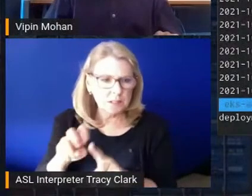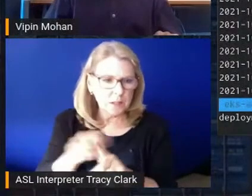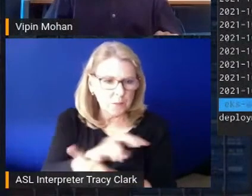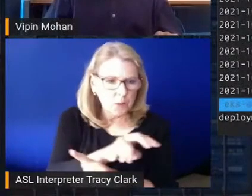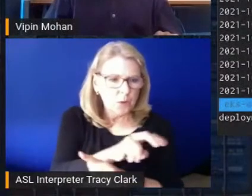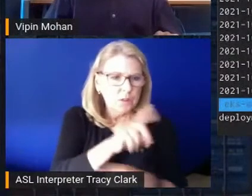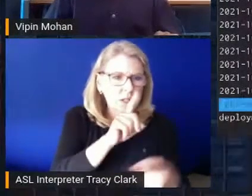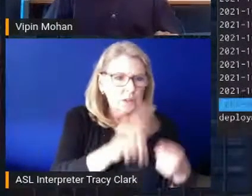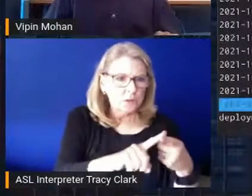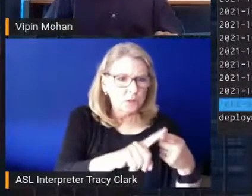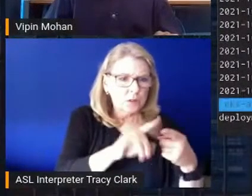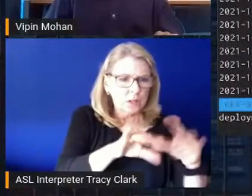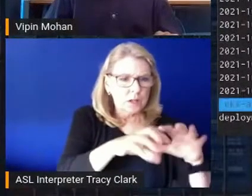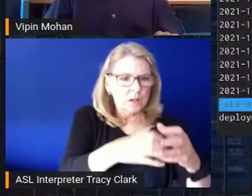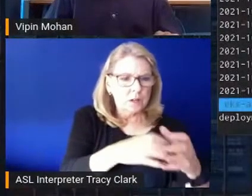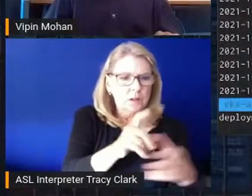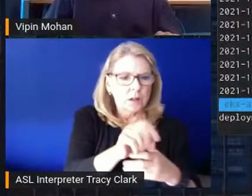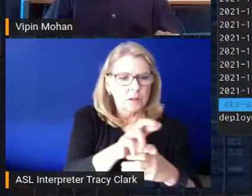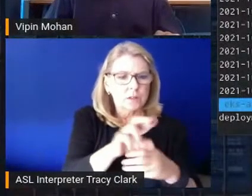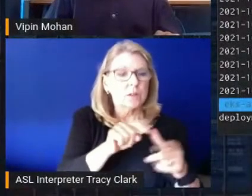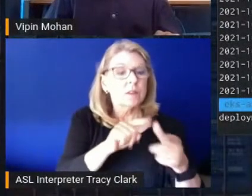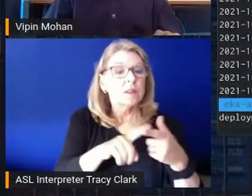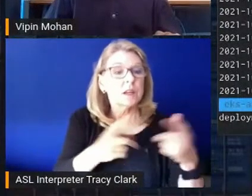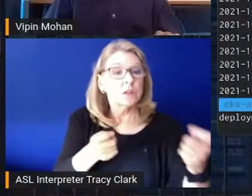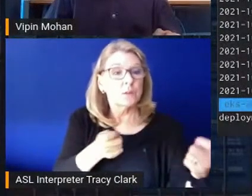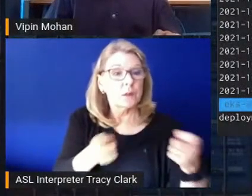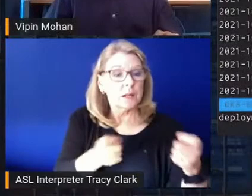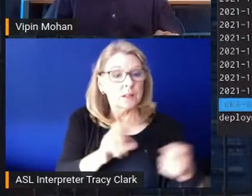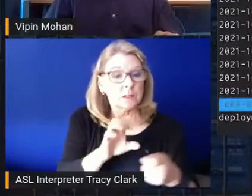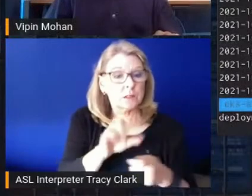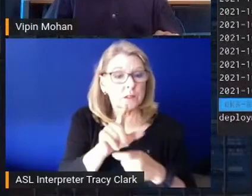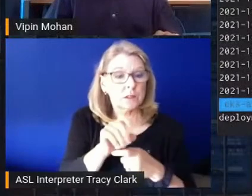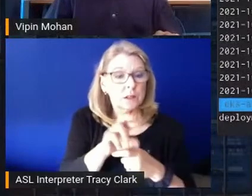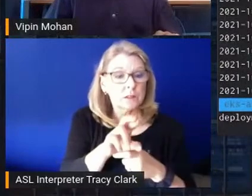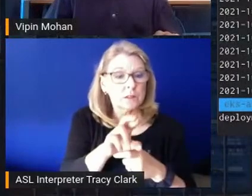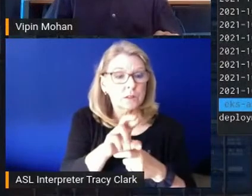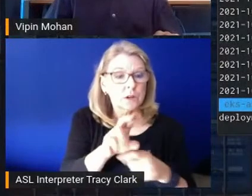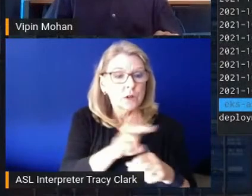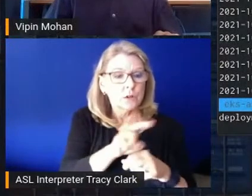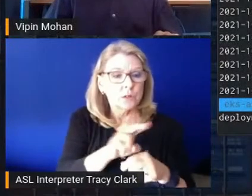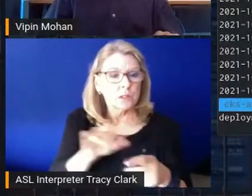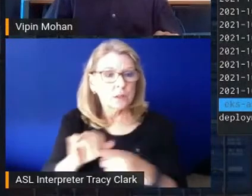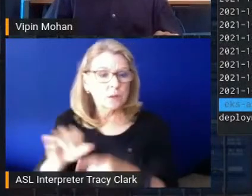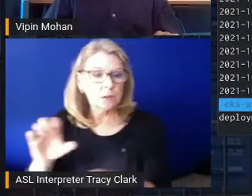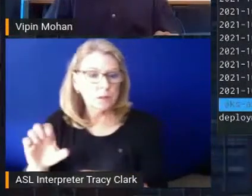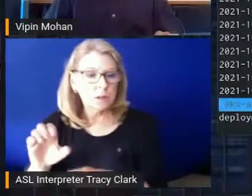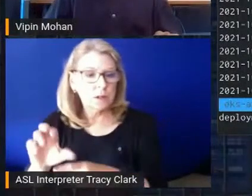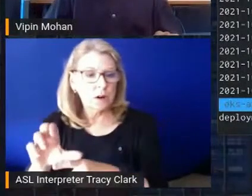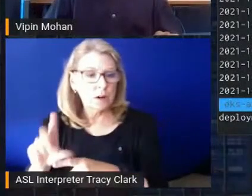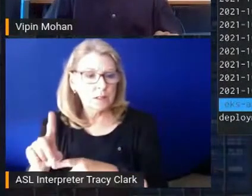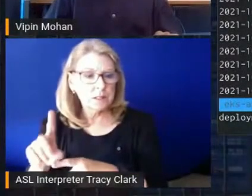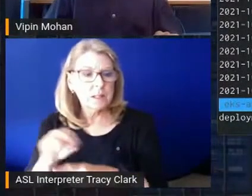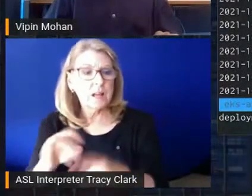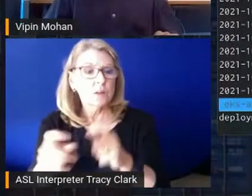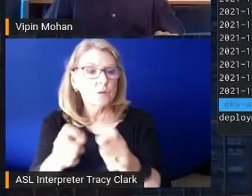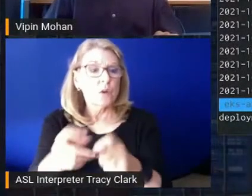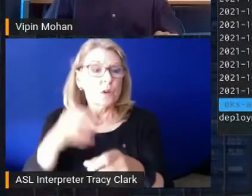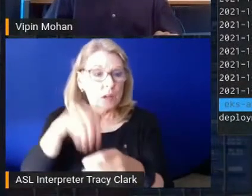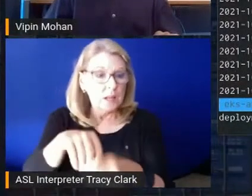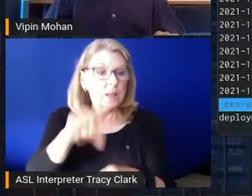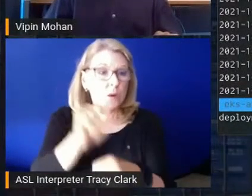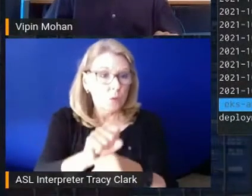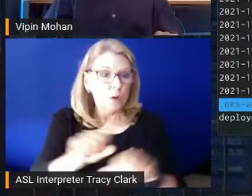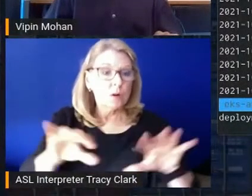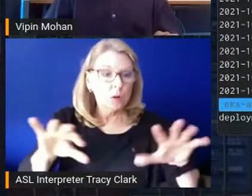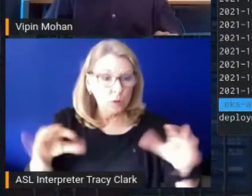can manage your cluster using those CRDs and the controller running in your workload cluster from there on. And I can manage that a couple of